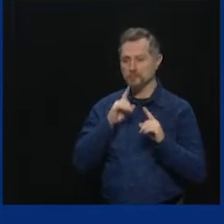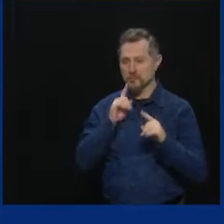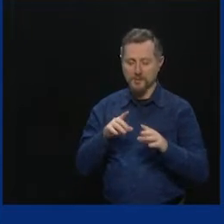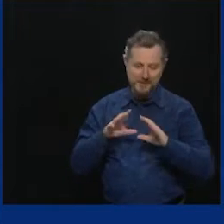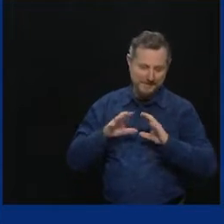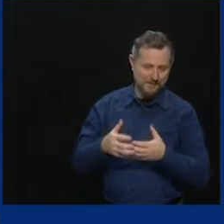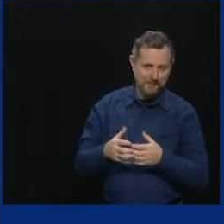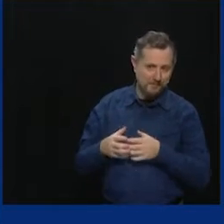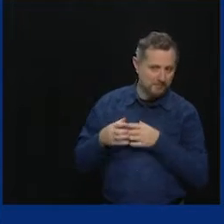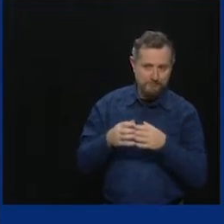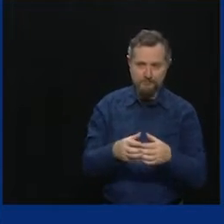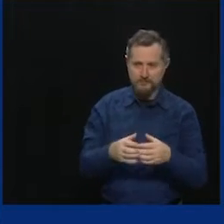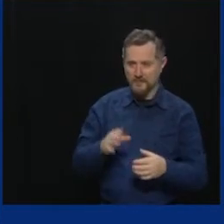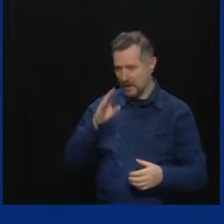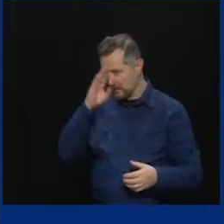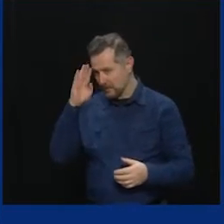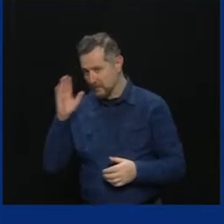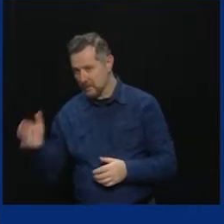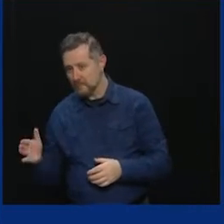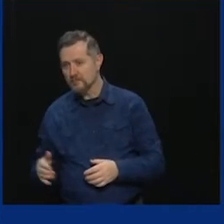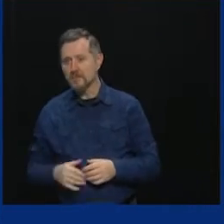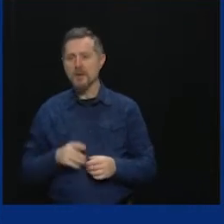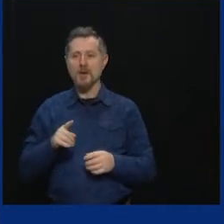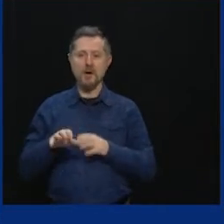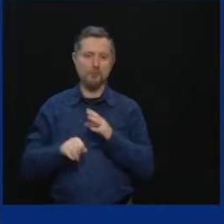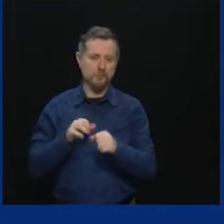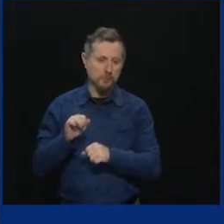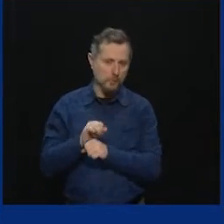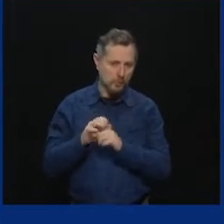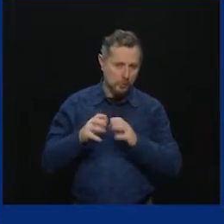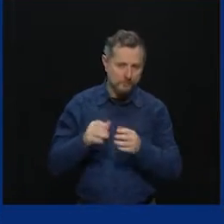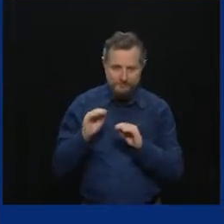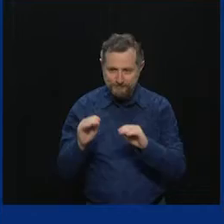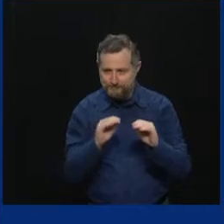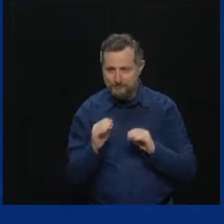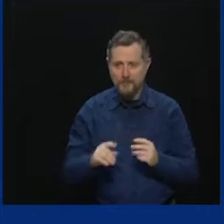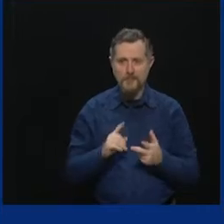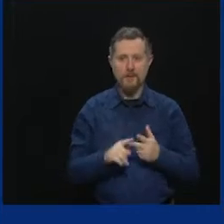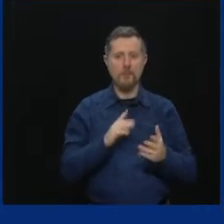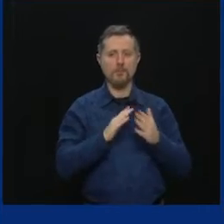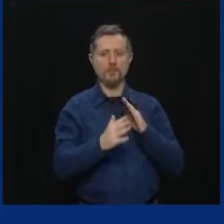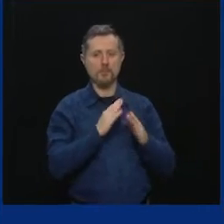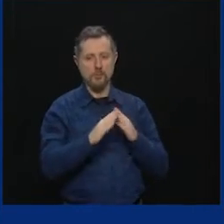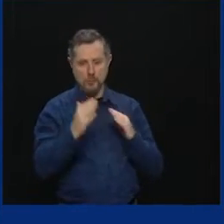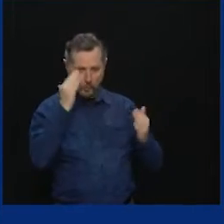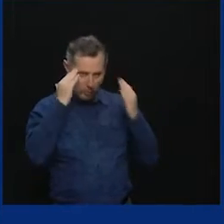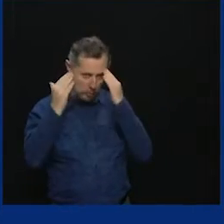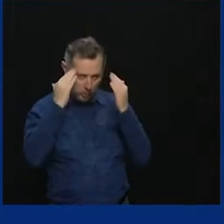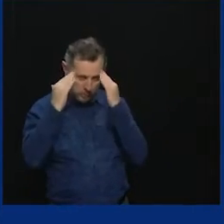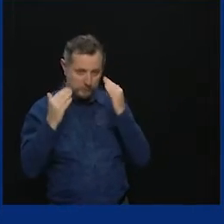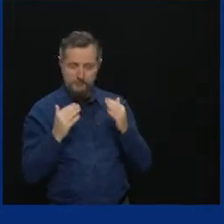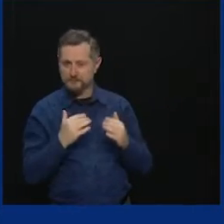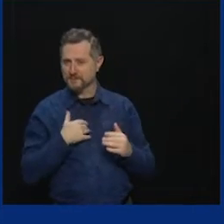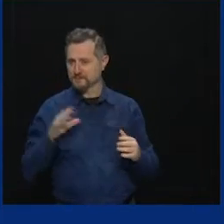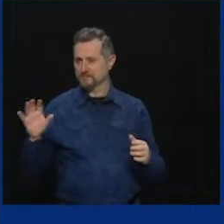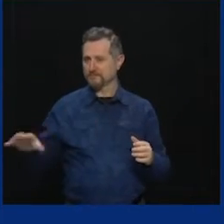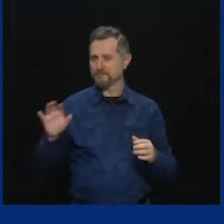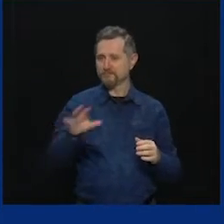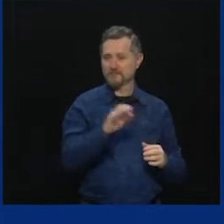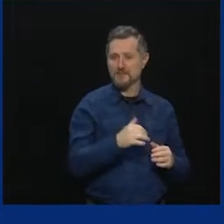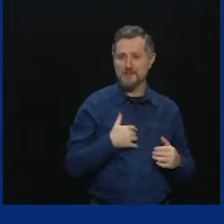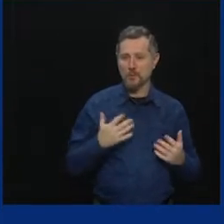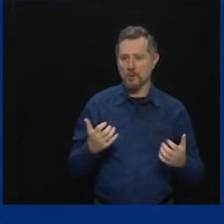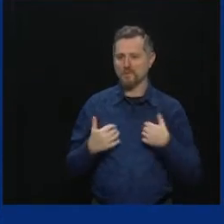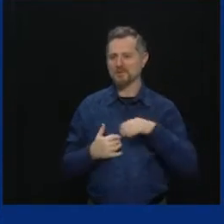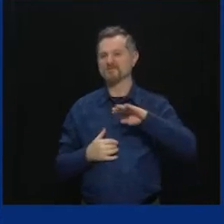our hospital responders, our outreach workers, and our community awareness part. We have since added a 4th